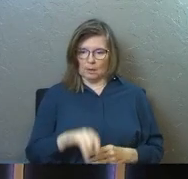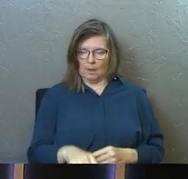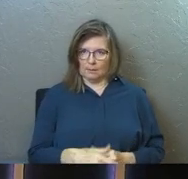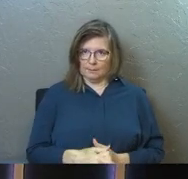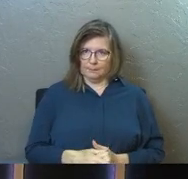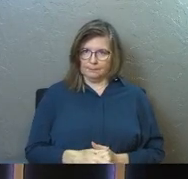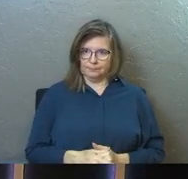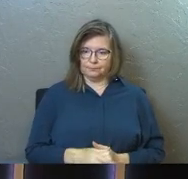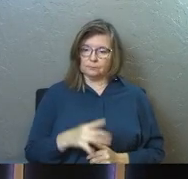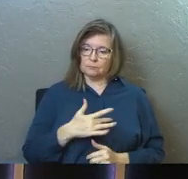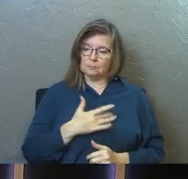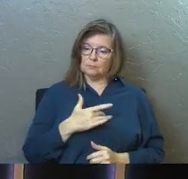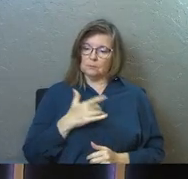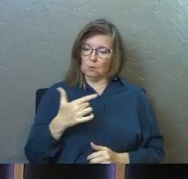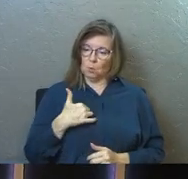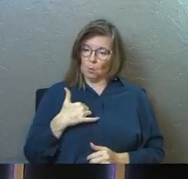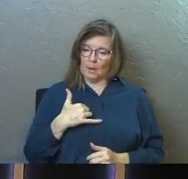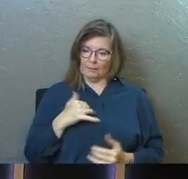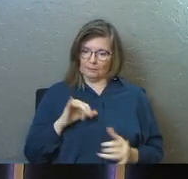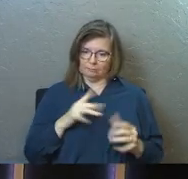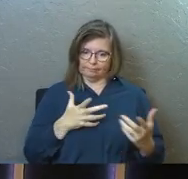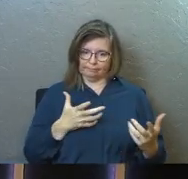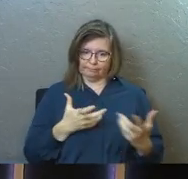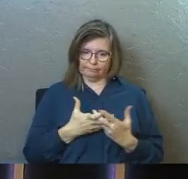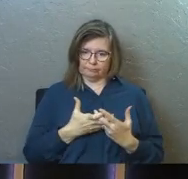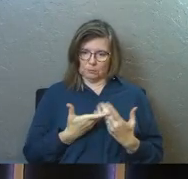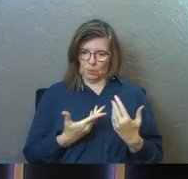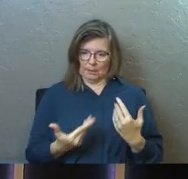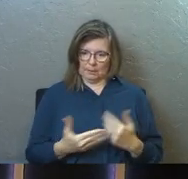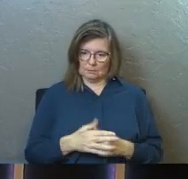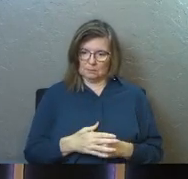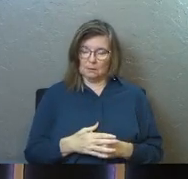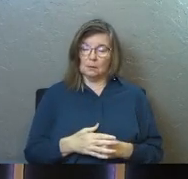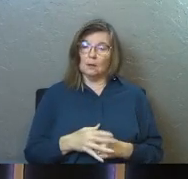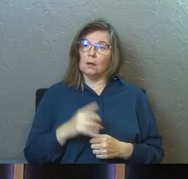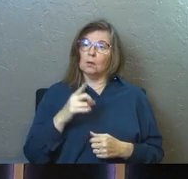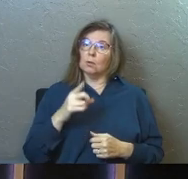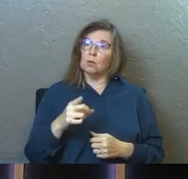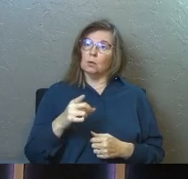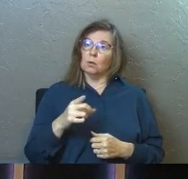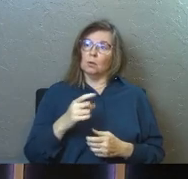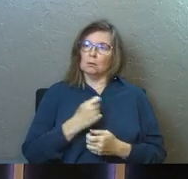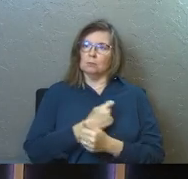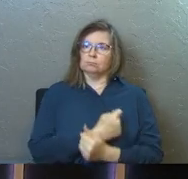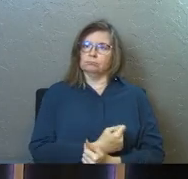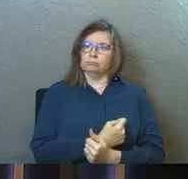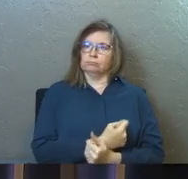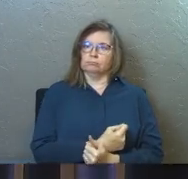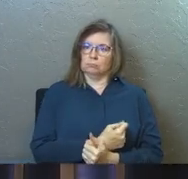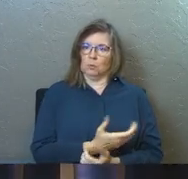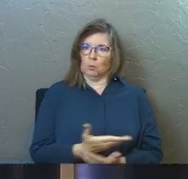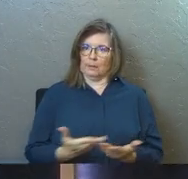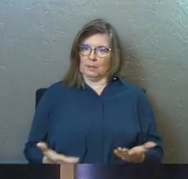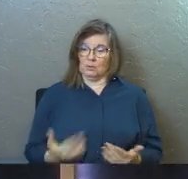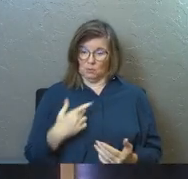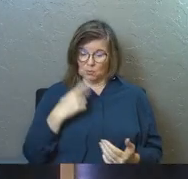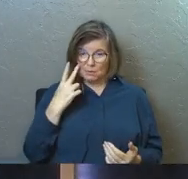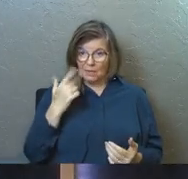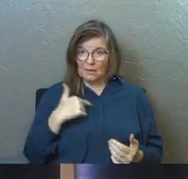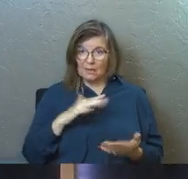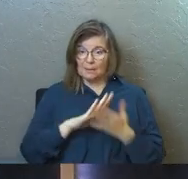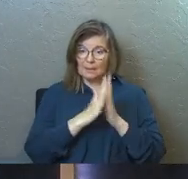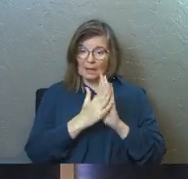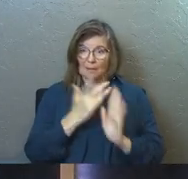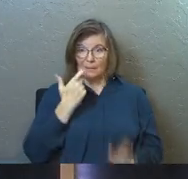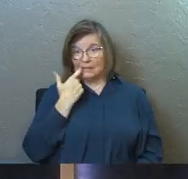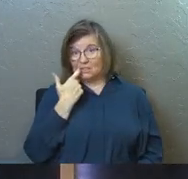that, and you feel like you've got to measure up to those things, and you're in bondage to those things? Do you see how that